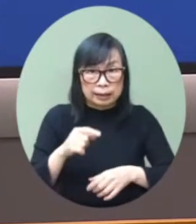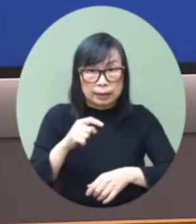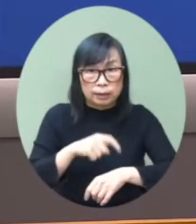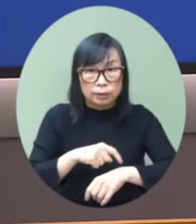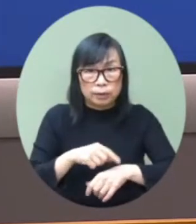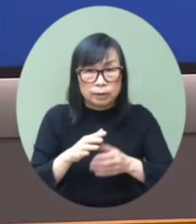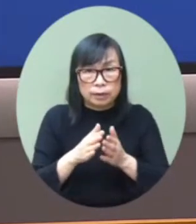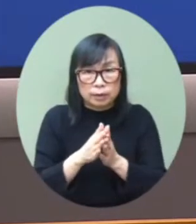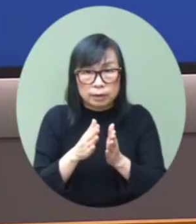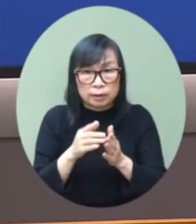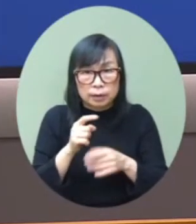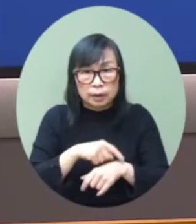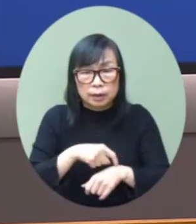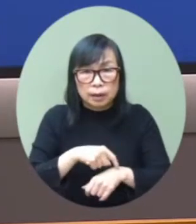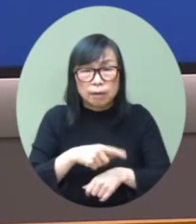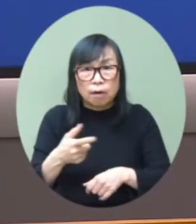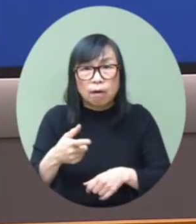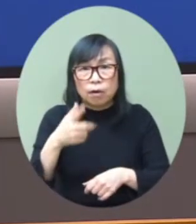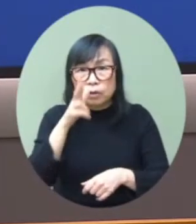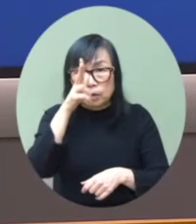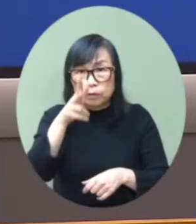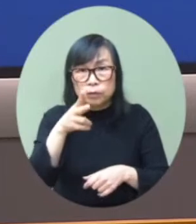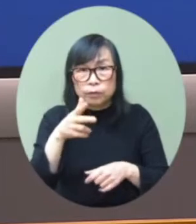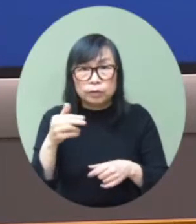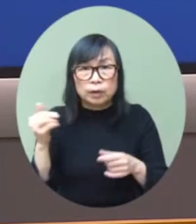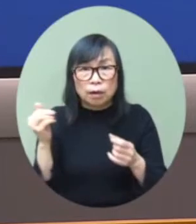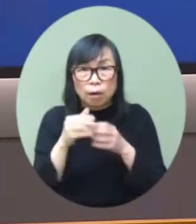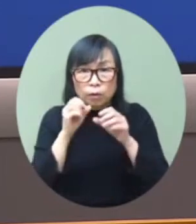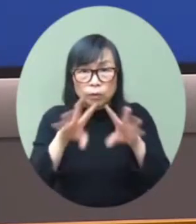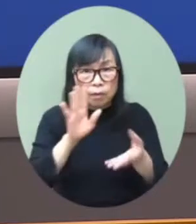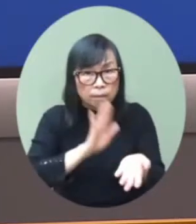of whether it's an error.